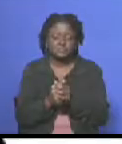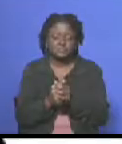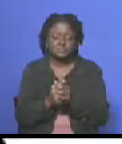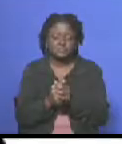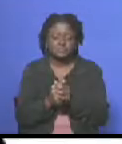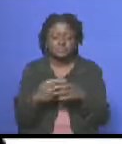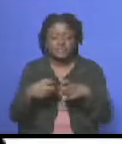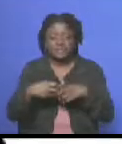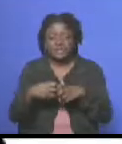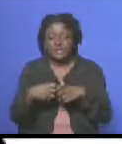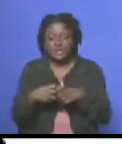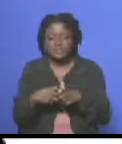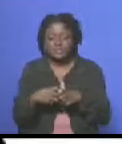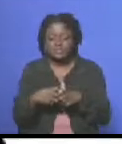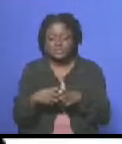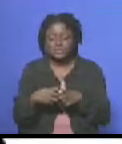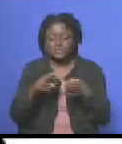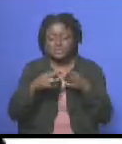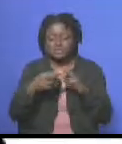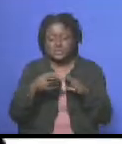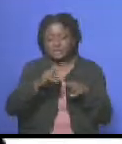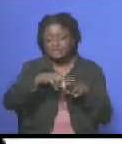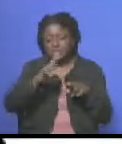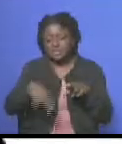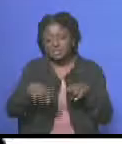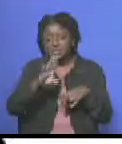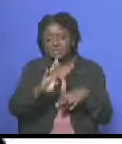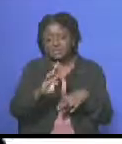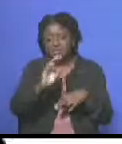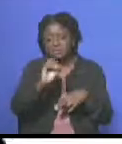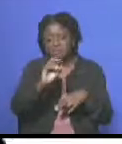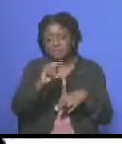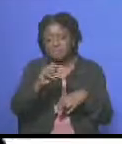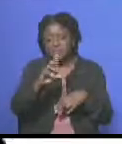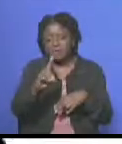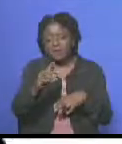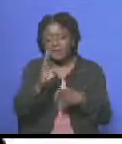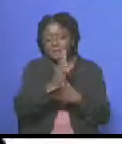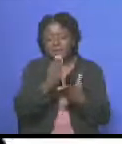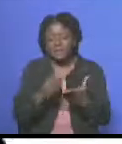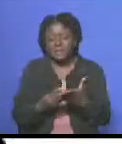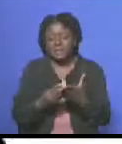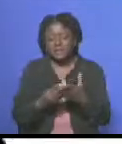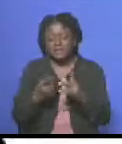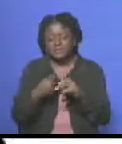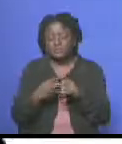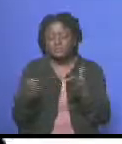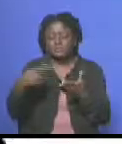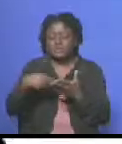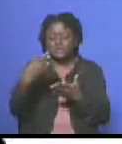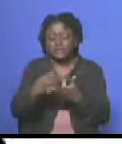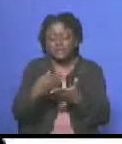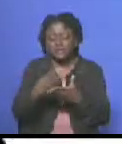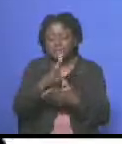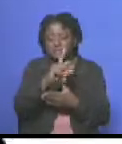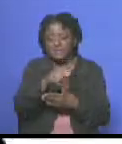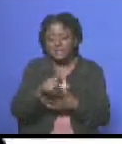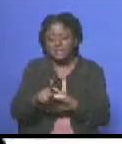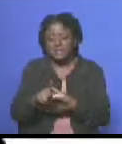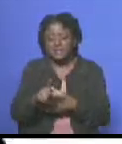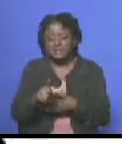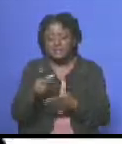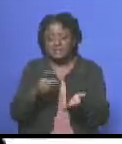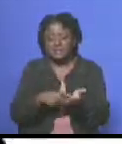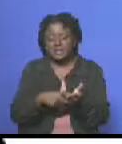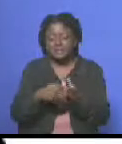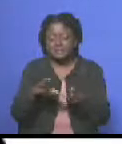The Electricity Rate Reduction Bond Bill 2019, intended to refinance BPL's $321 million legacy debt, was passed